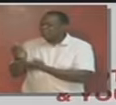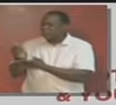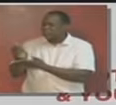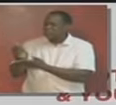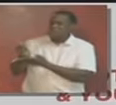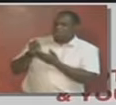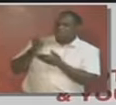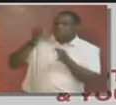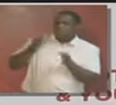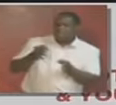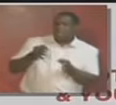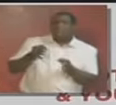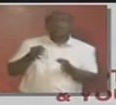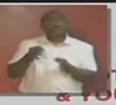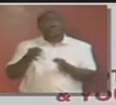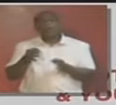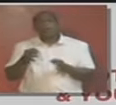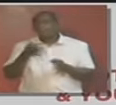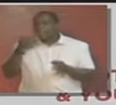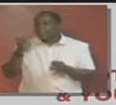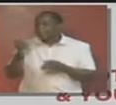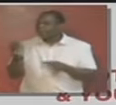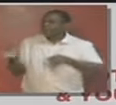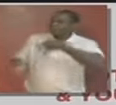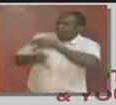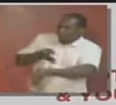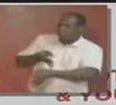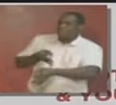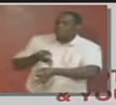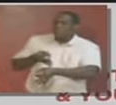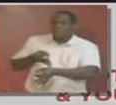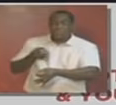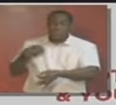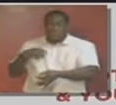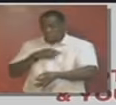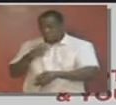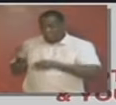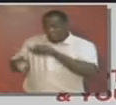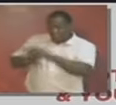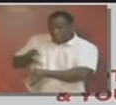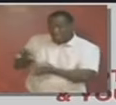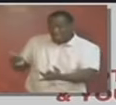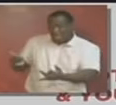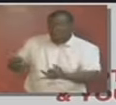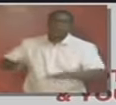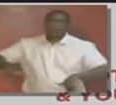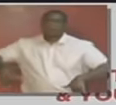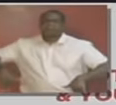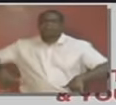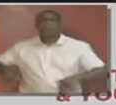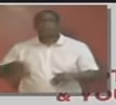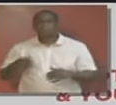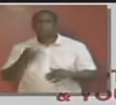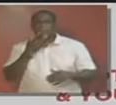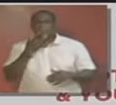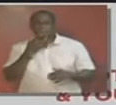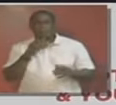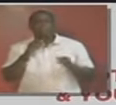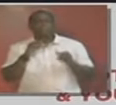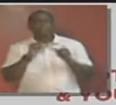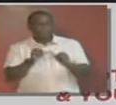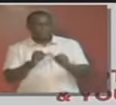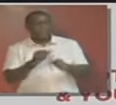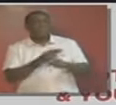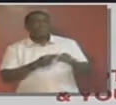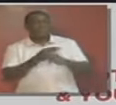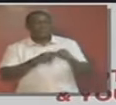concept out of hand, we are saying that we won't switch from the very sensitive and specific to the still under research at this point in time,